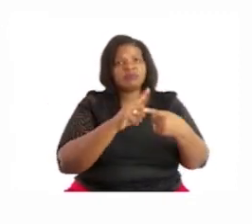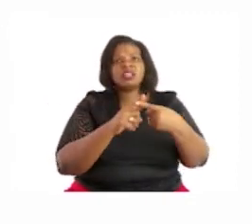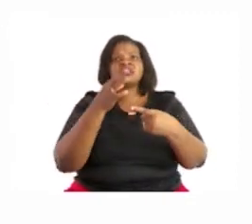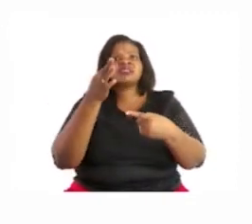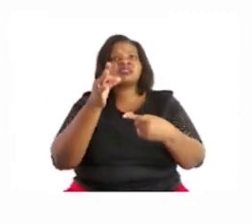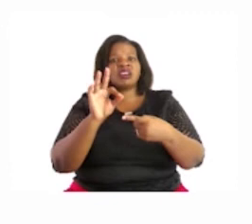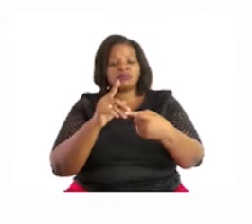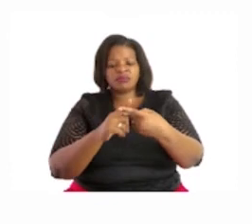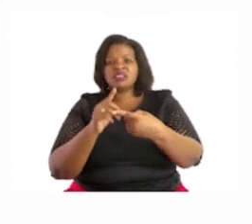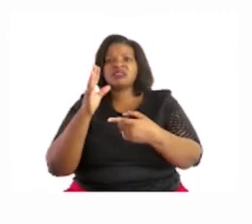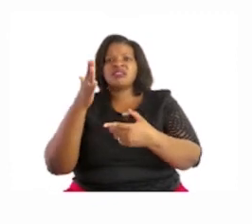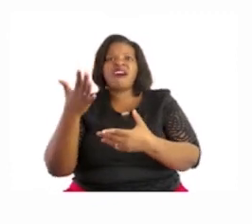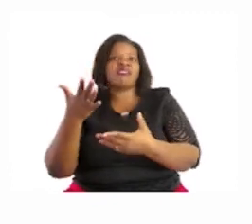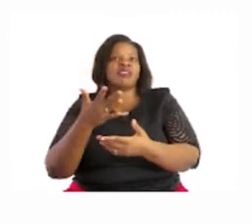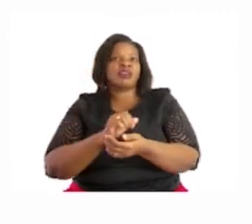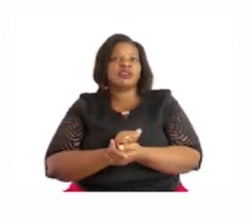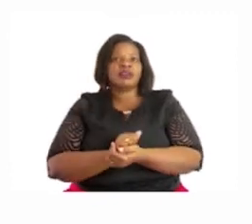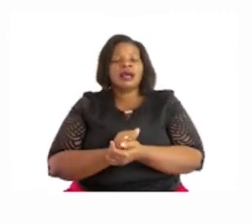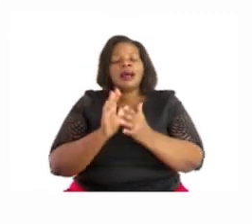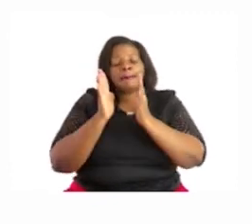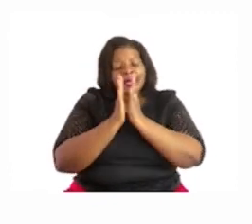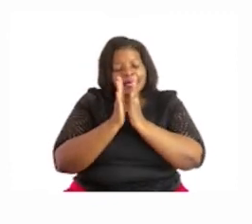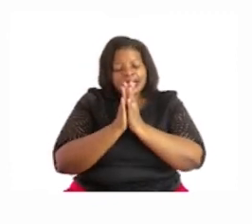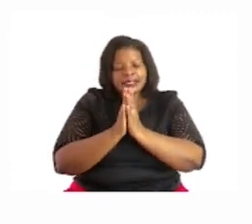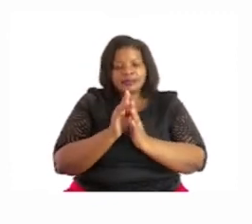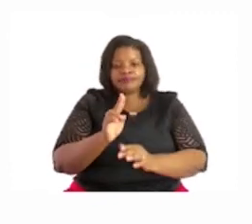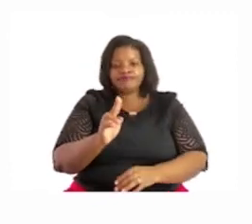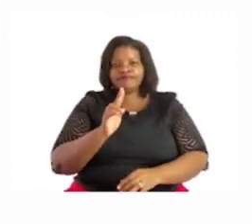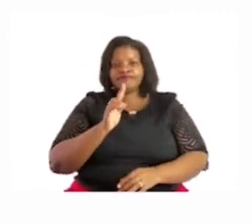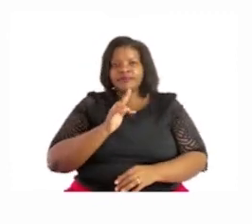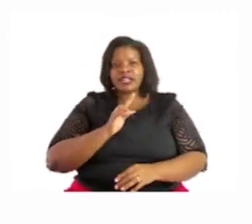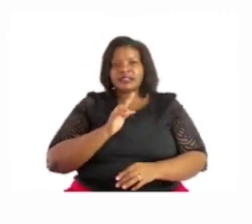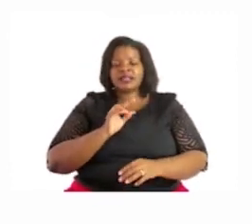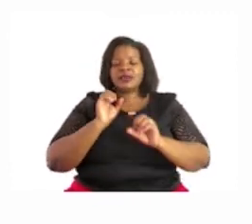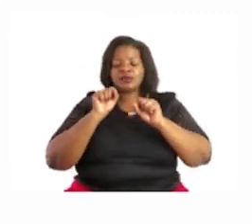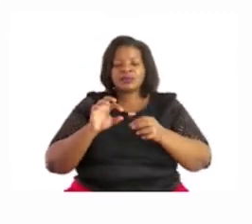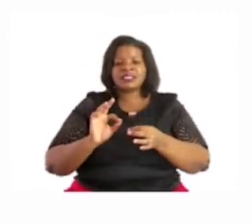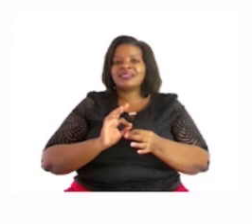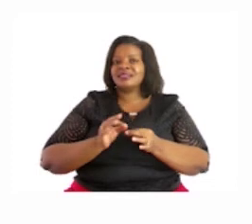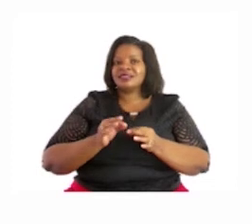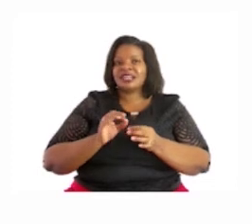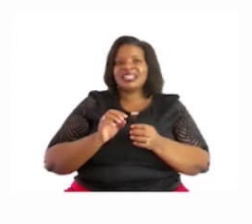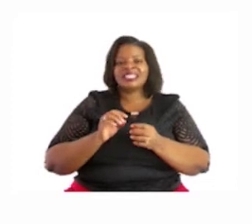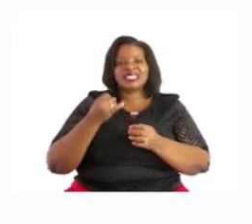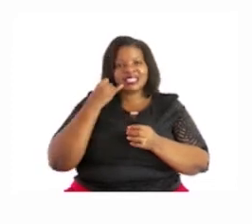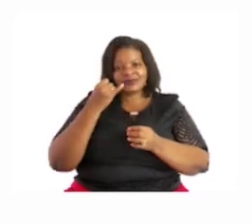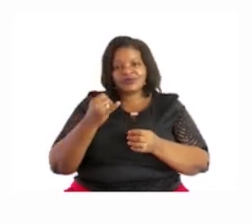you please give me a reason? So you have to explain. If the space is